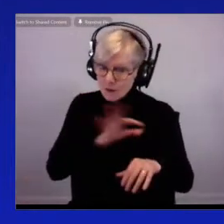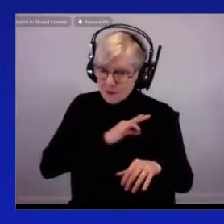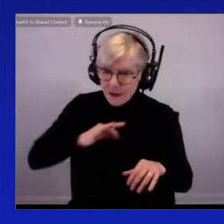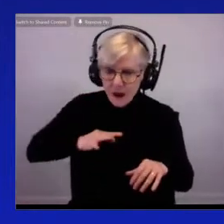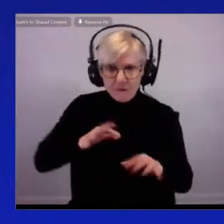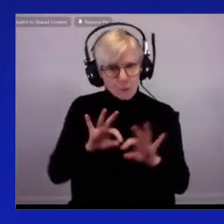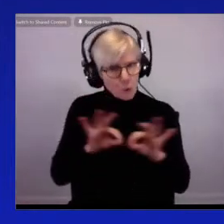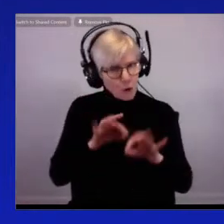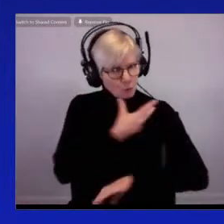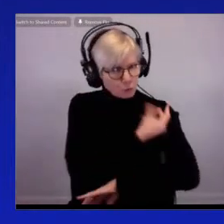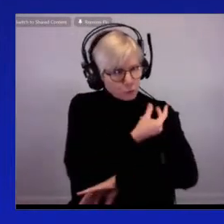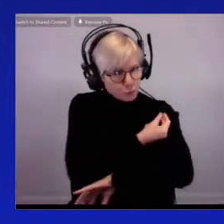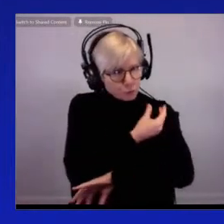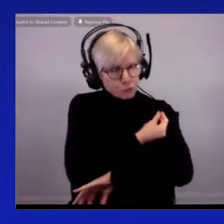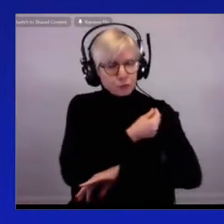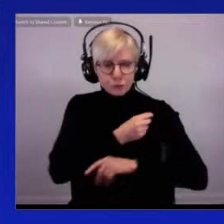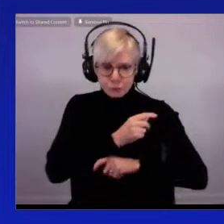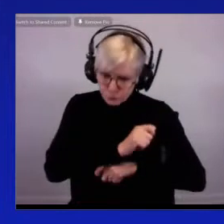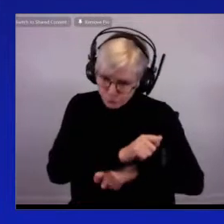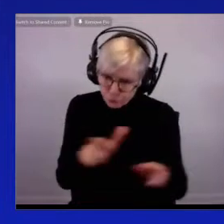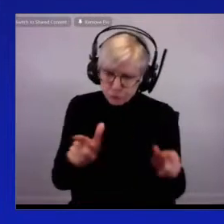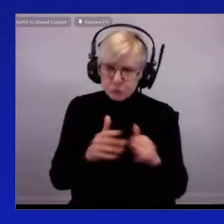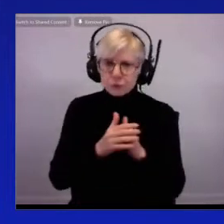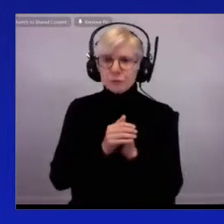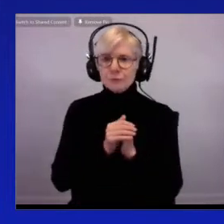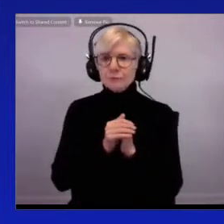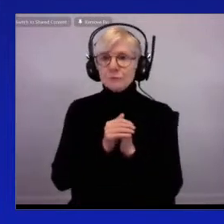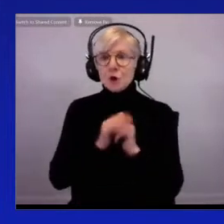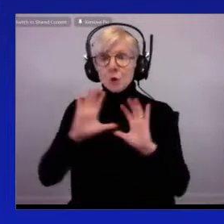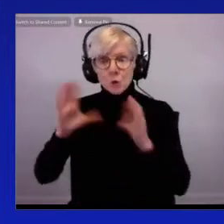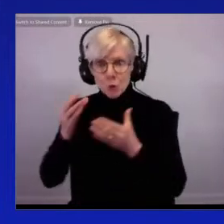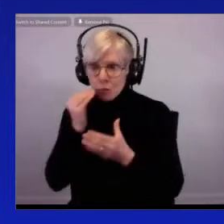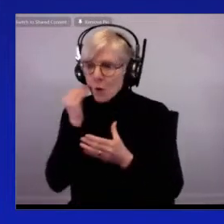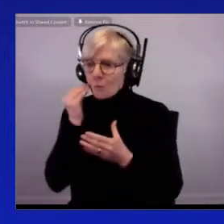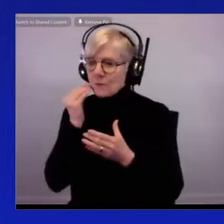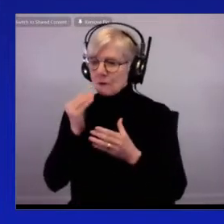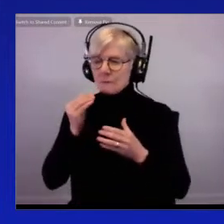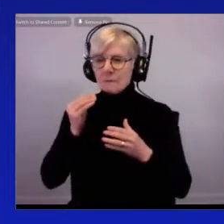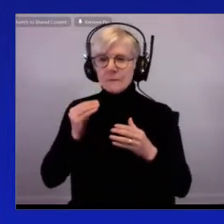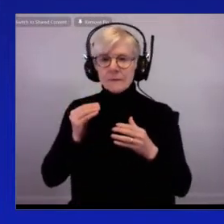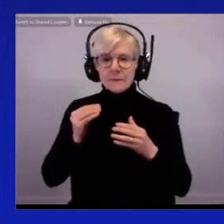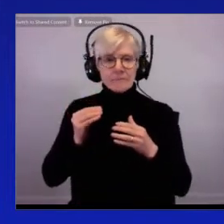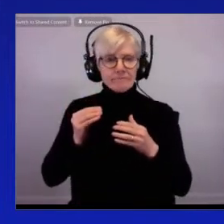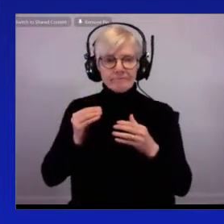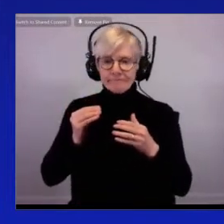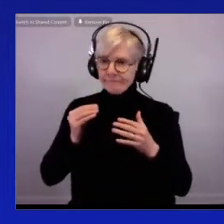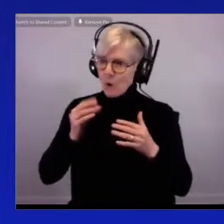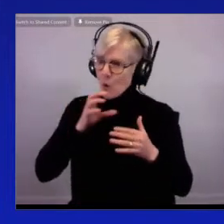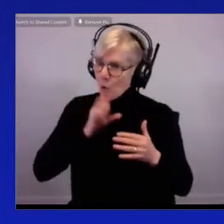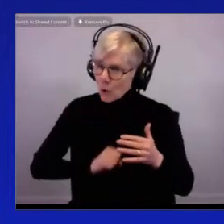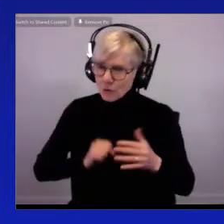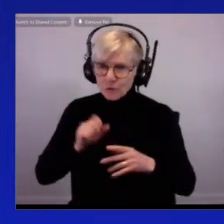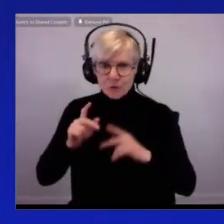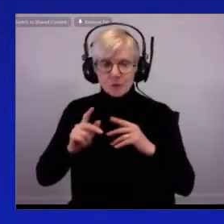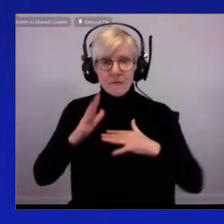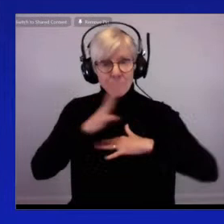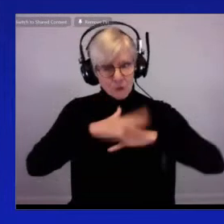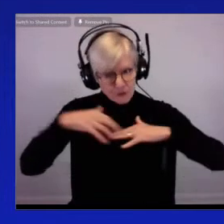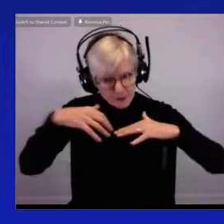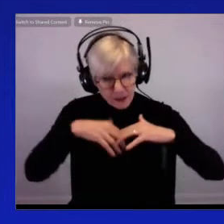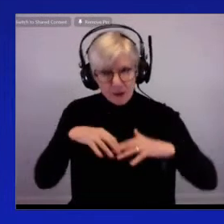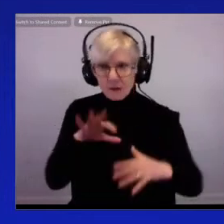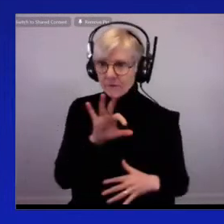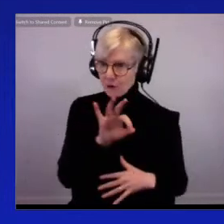vaccine. We're talking to people from congregate care settings, older adults. Our First Nations, Métis, and